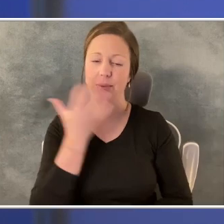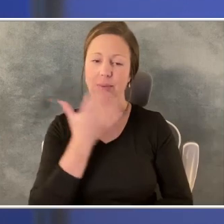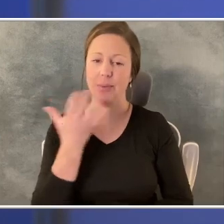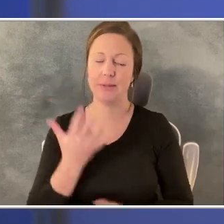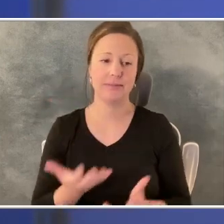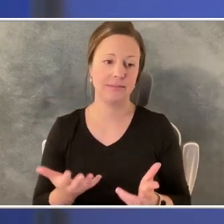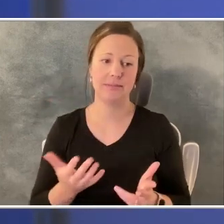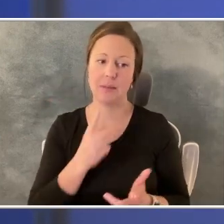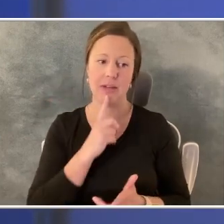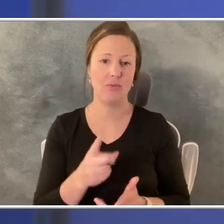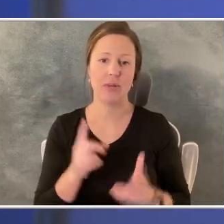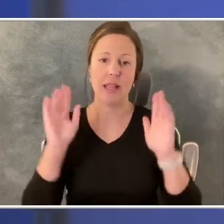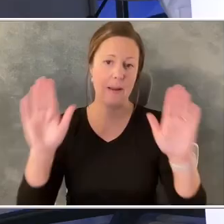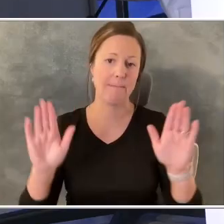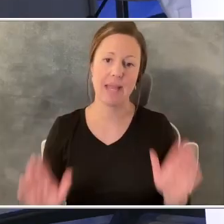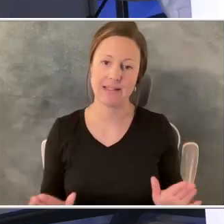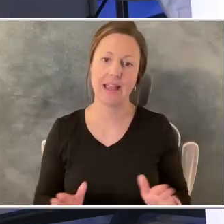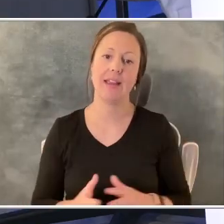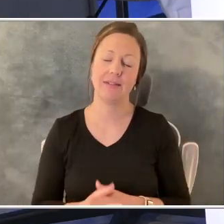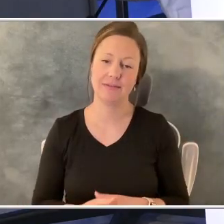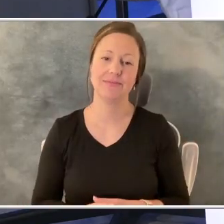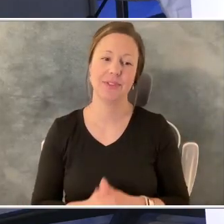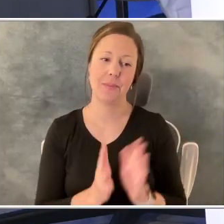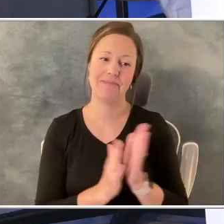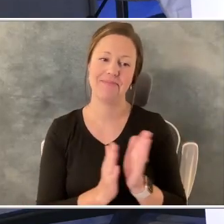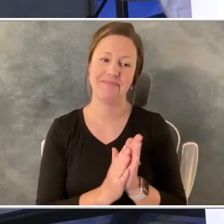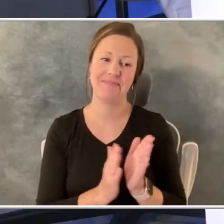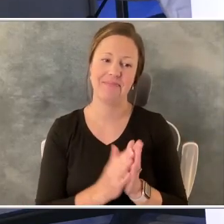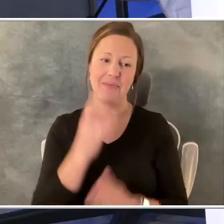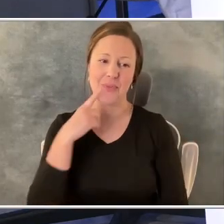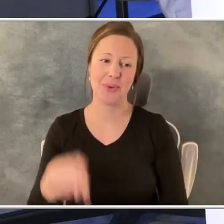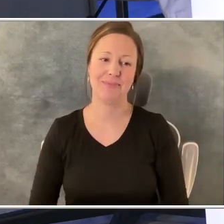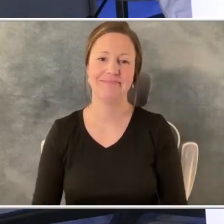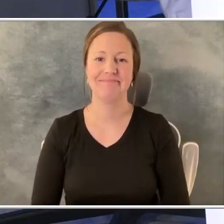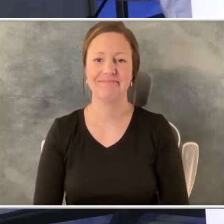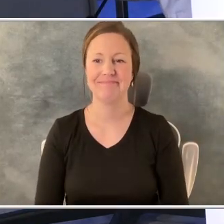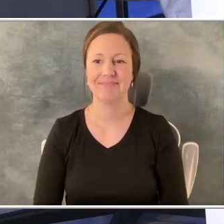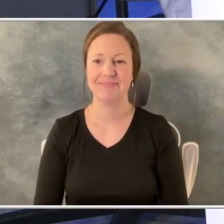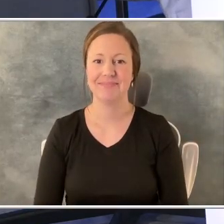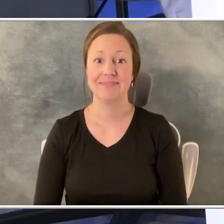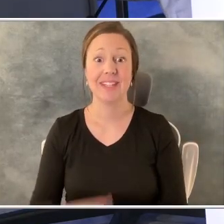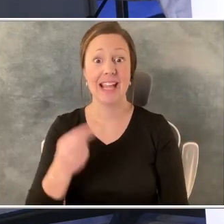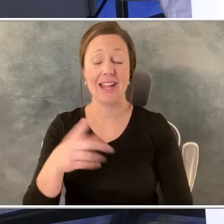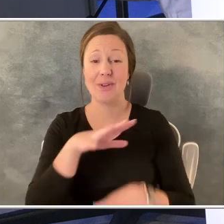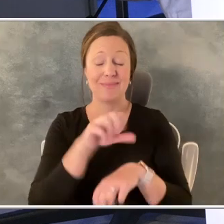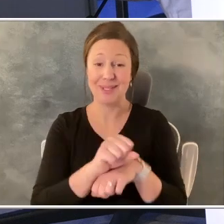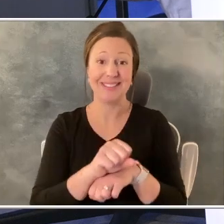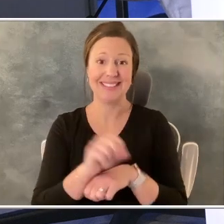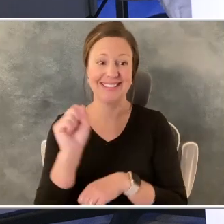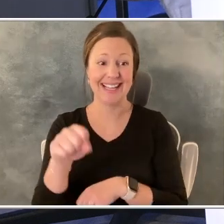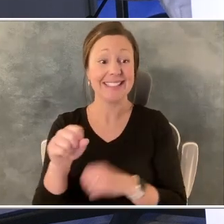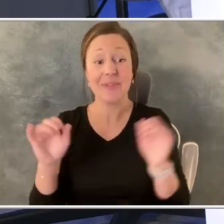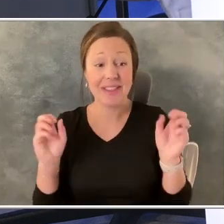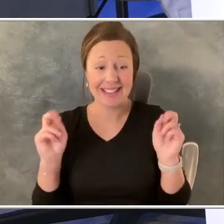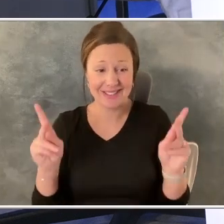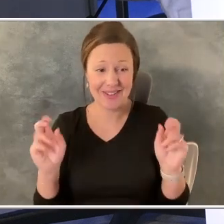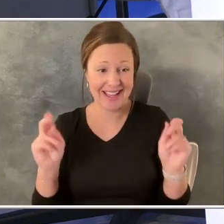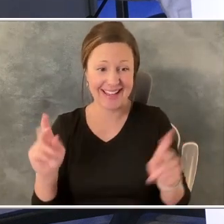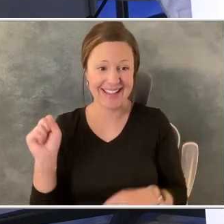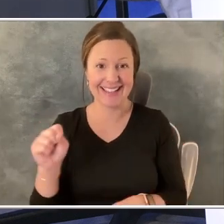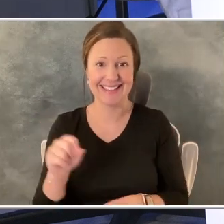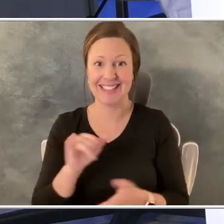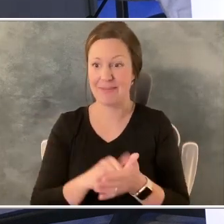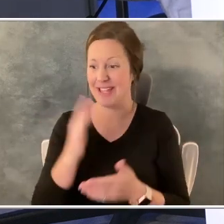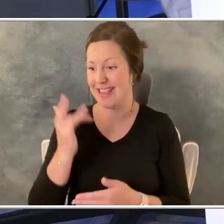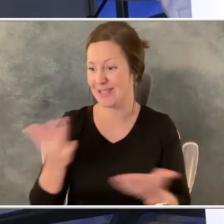incredible that you've done that. So applause to you. And you're booked up. We're booked. That's okay. That's okay. That's what we're here for. It's just showing